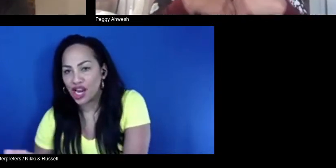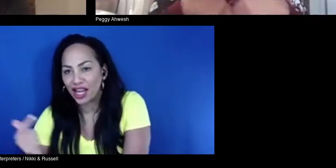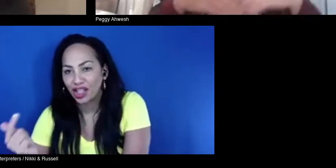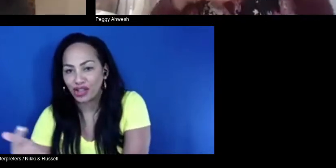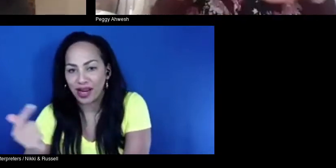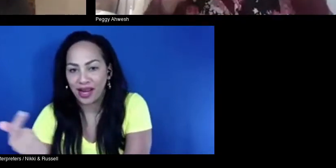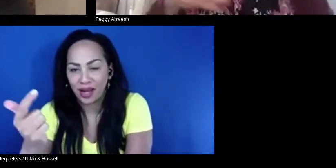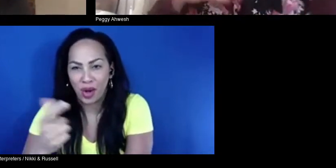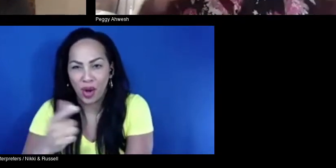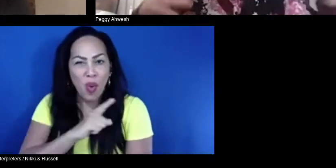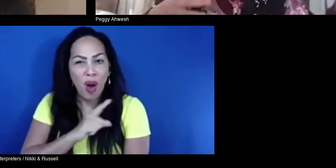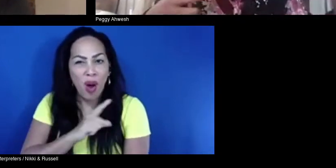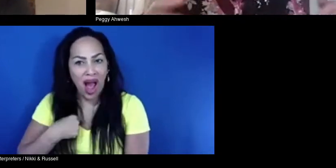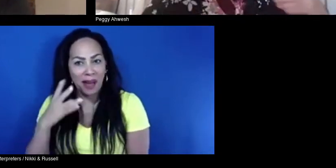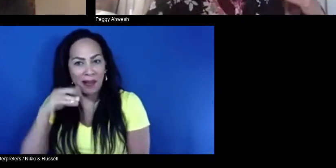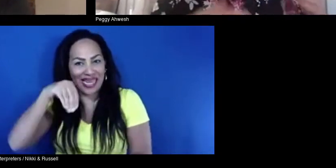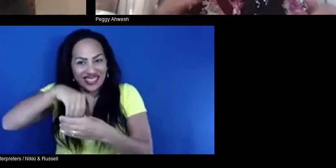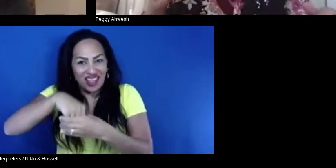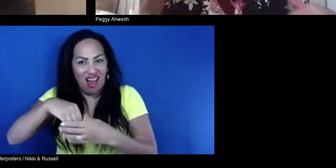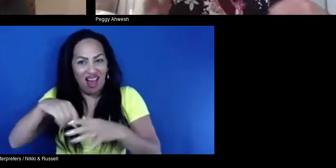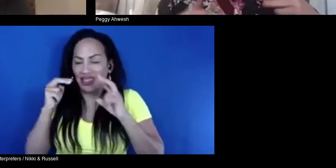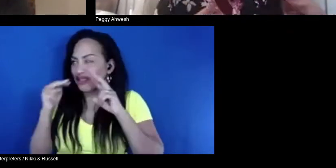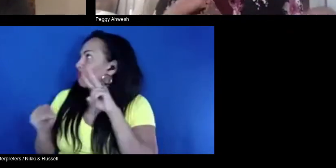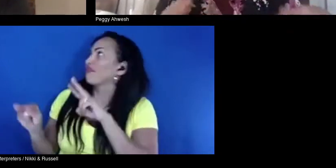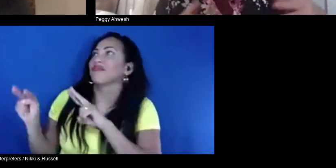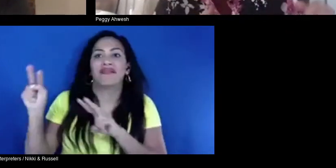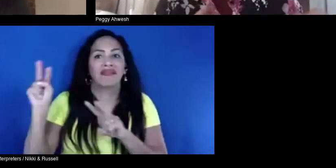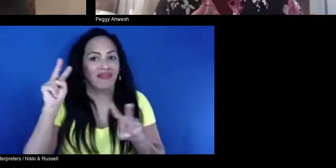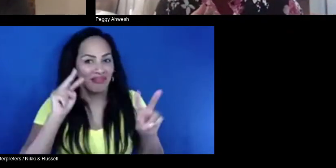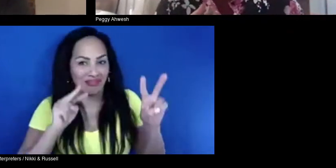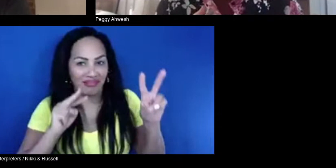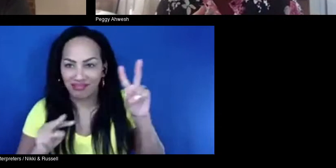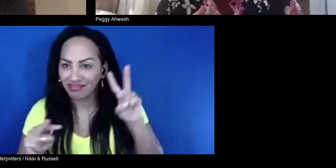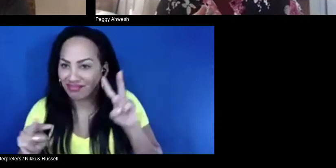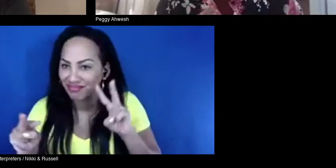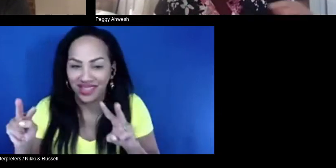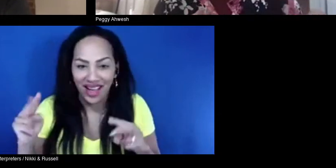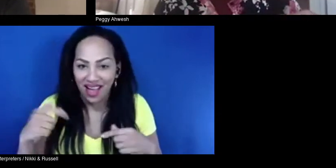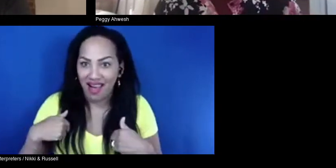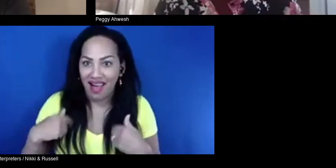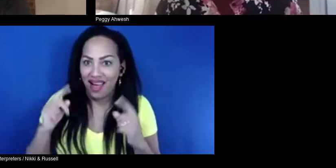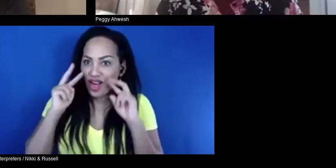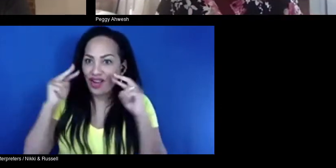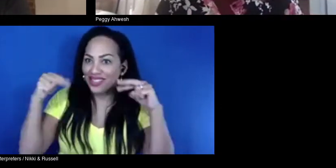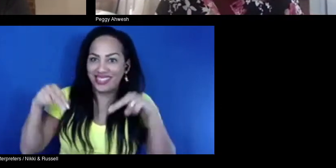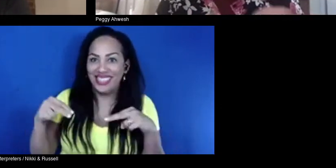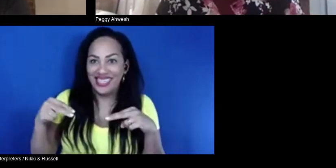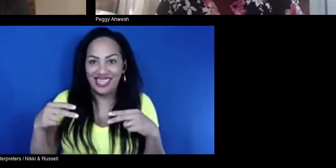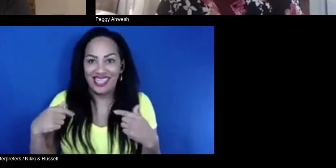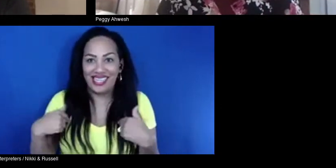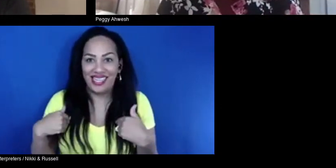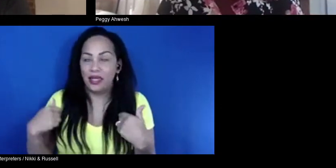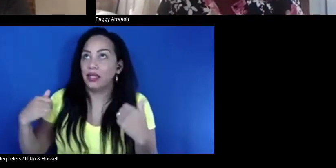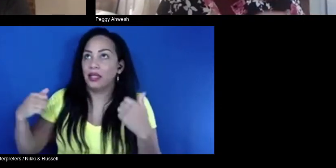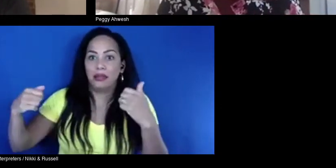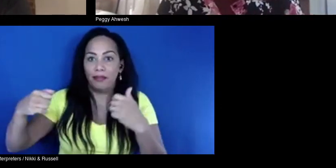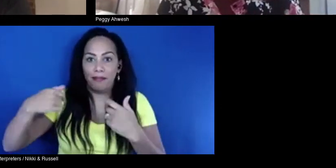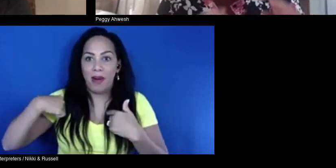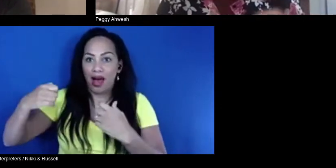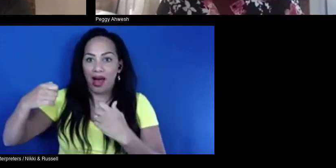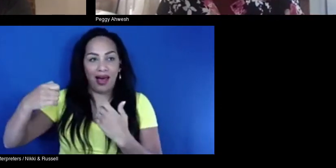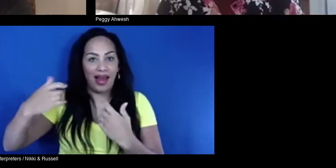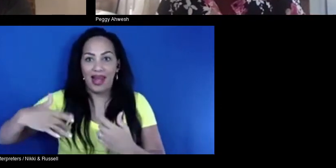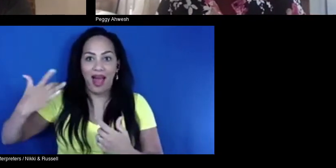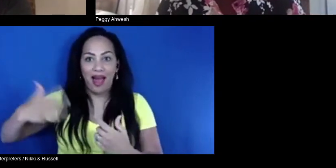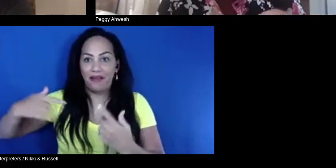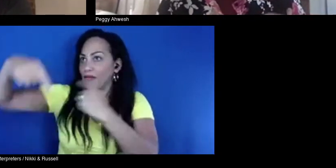I'm inside it. And so I don't feel it as this kind of solar system sort of rotating around me. I kind of feel it in a more subjective way of